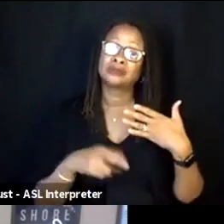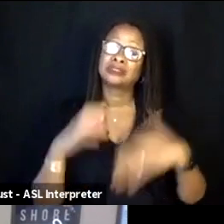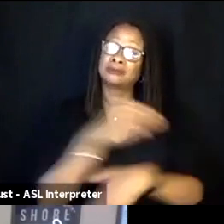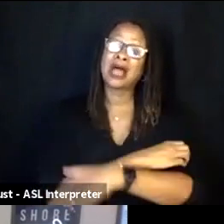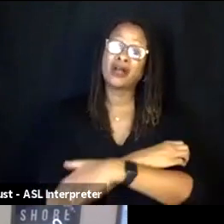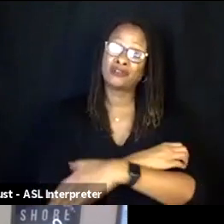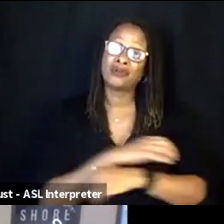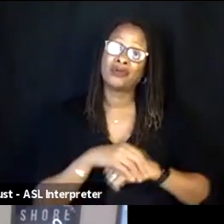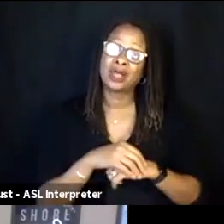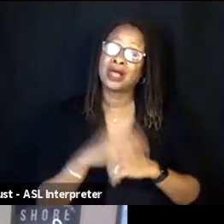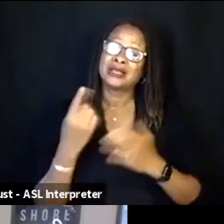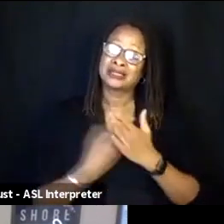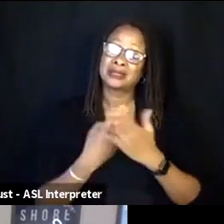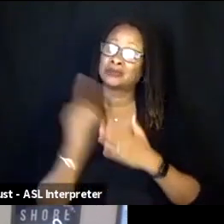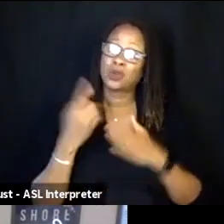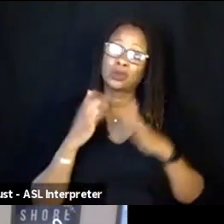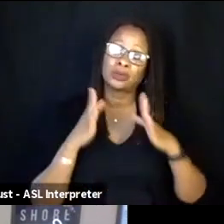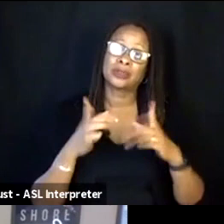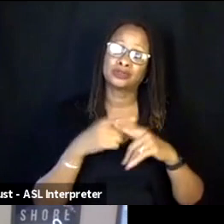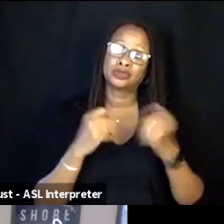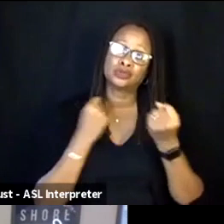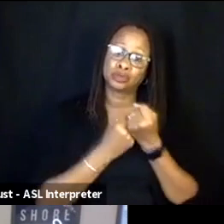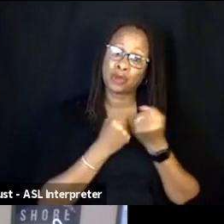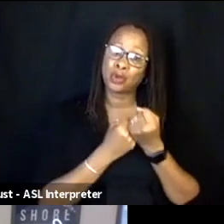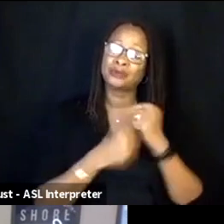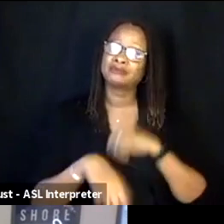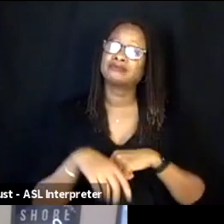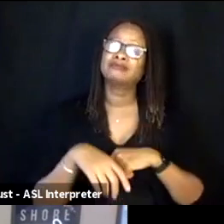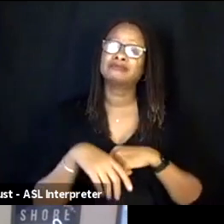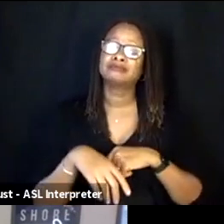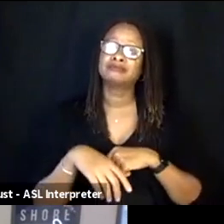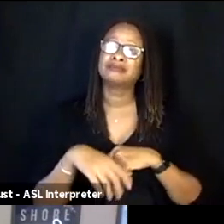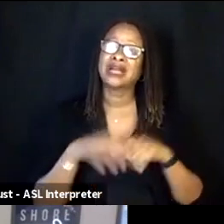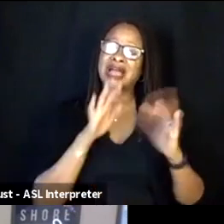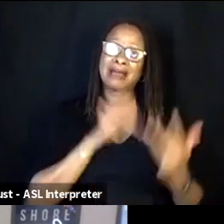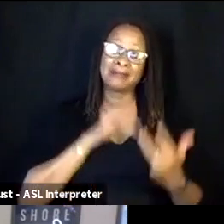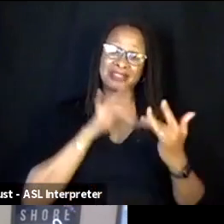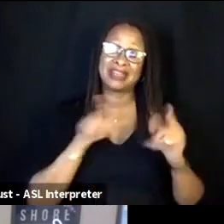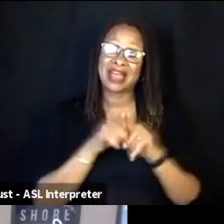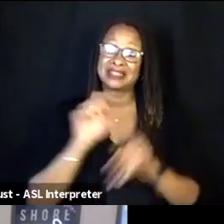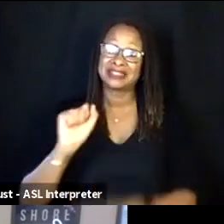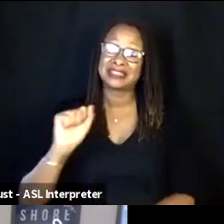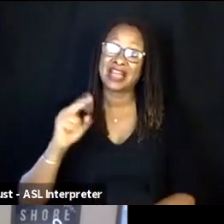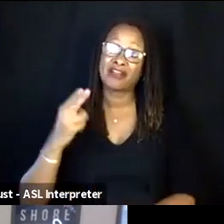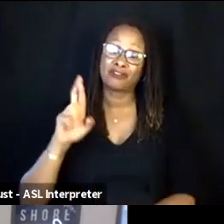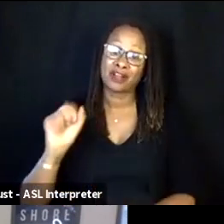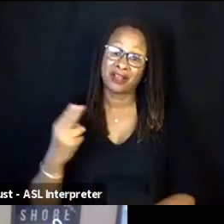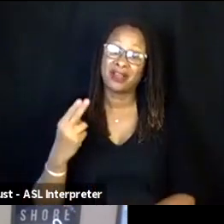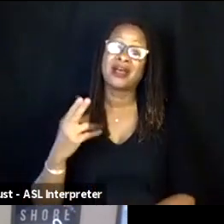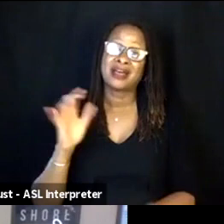and sometimes the only way to promote empathy, as Sarah pointed out, and empathy and